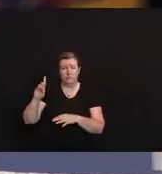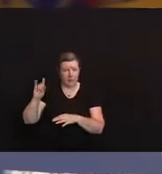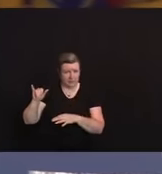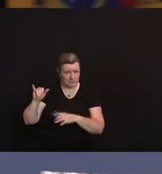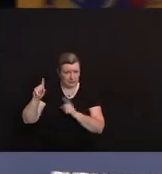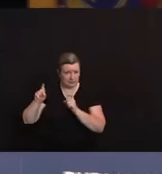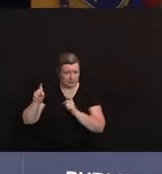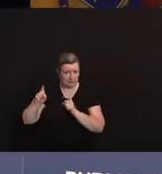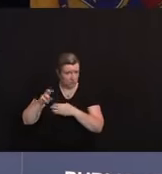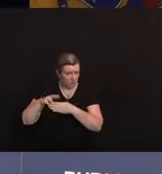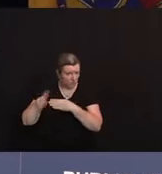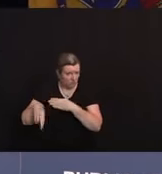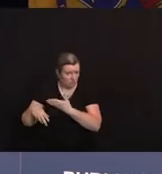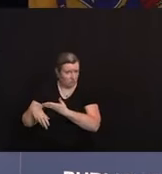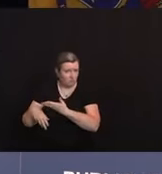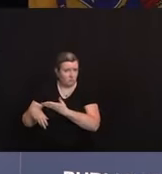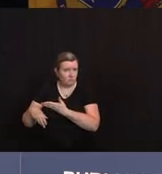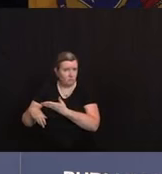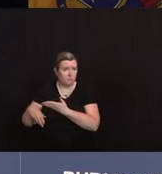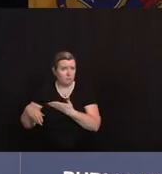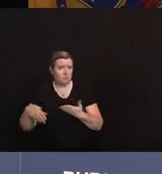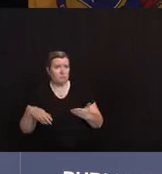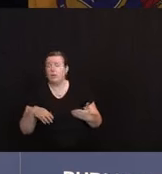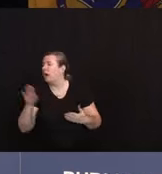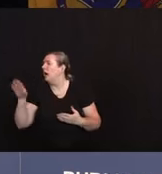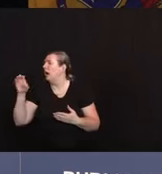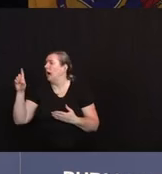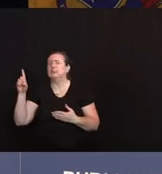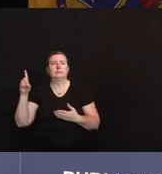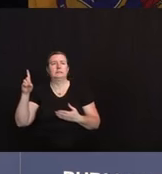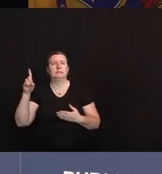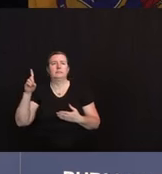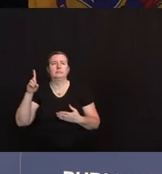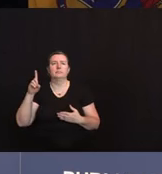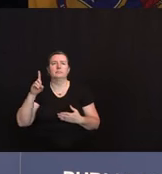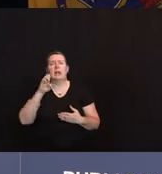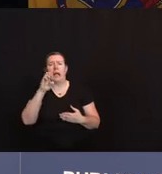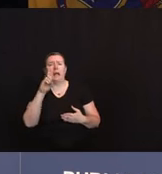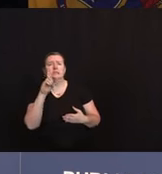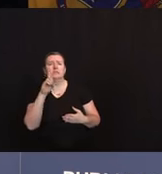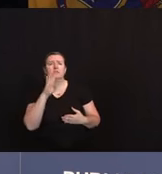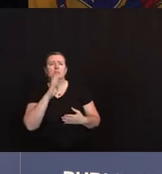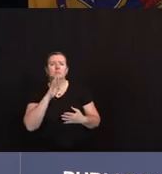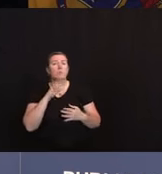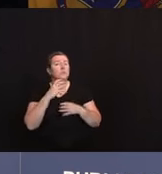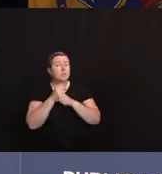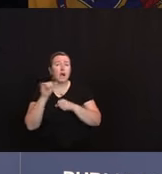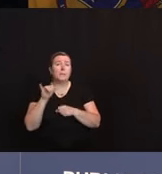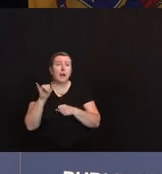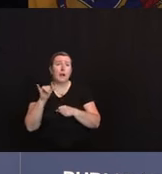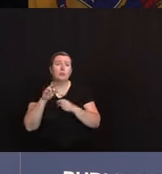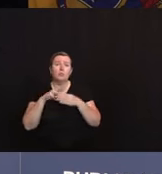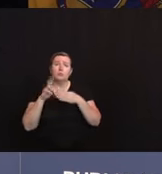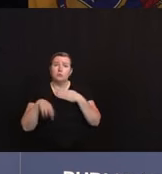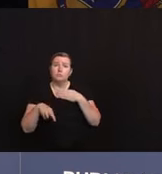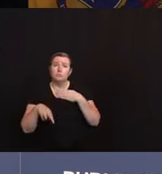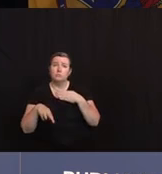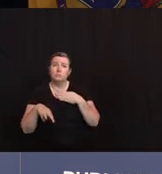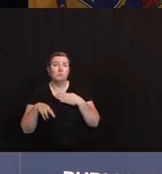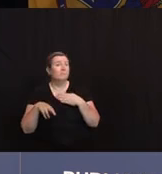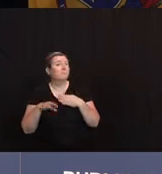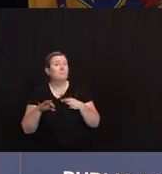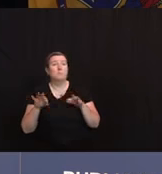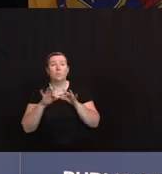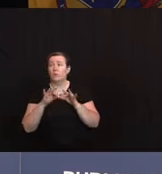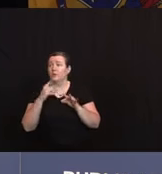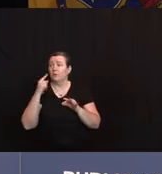Let me speak to the antibody results. Yes, we do get antibody results. And the first most important thing to understand about these is these are not what